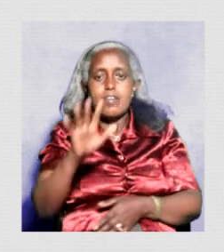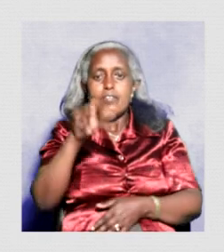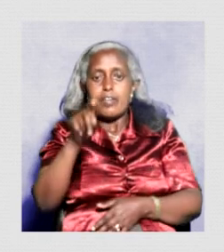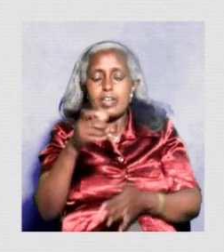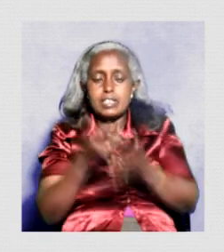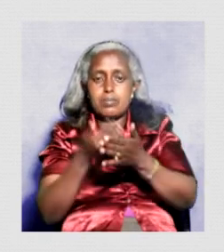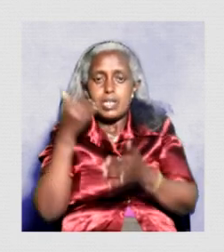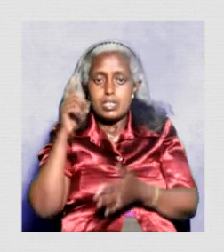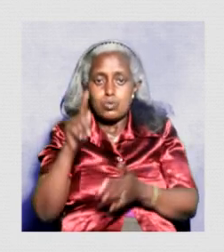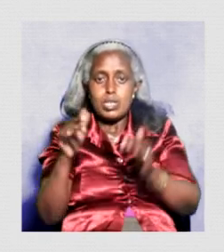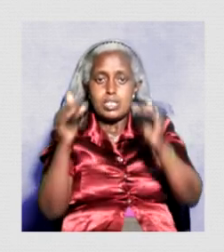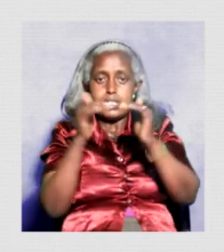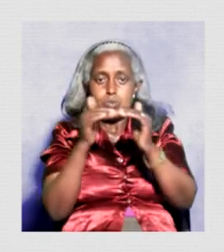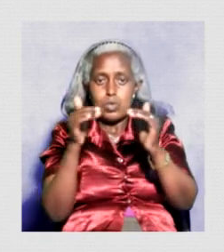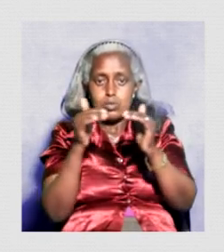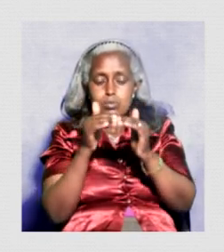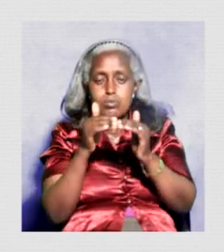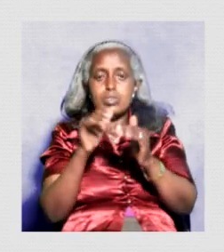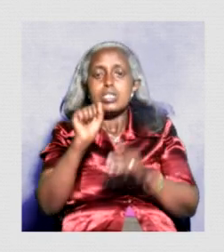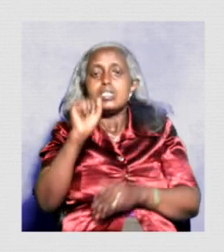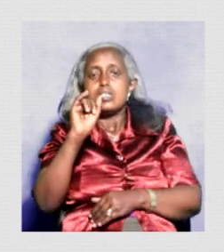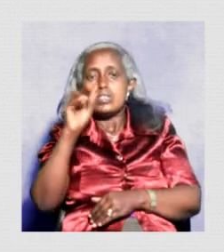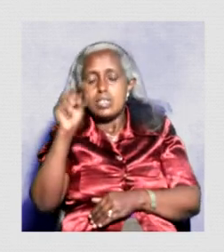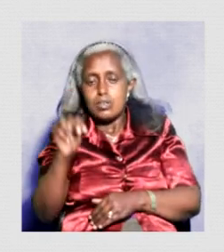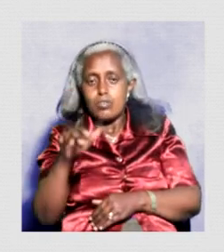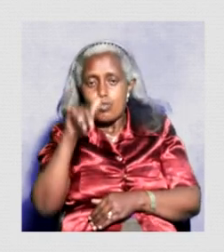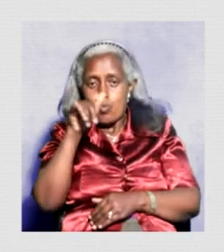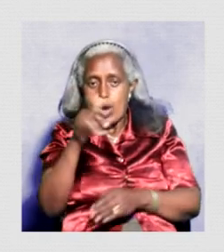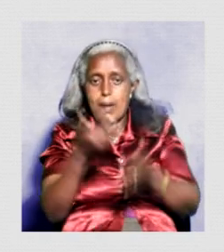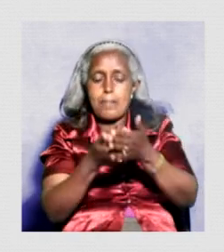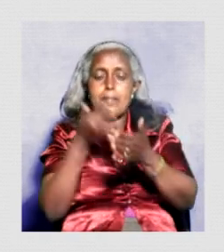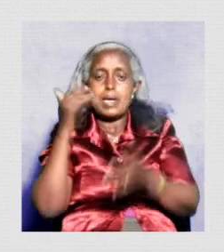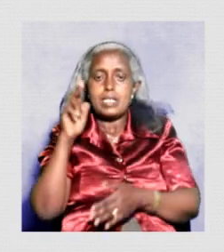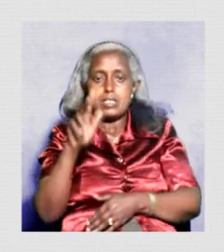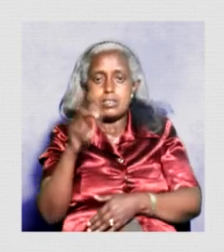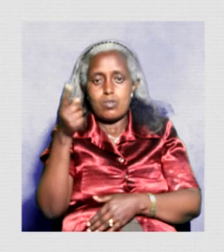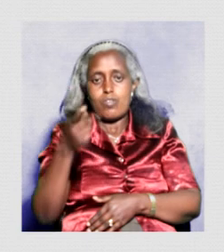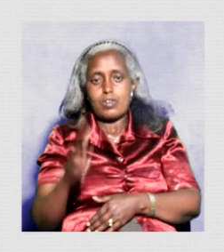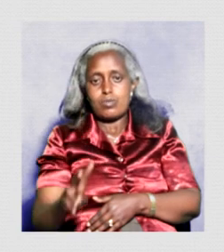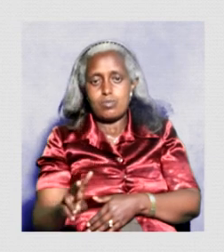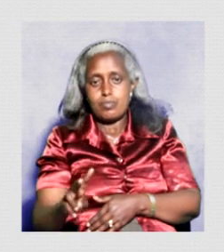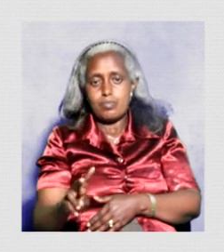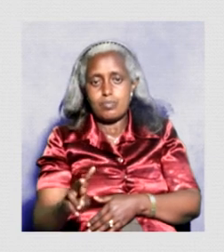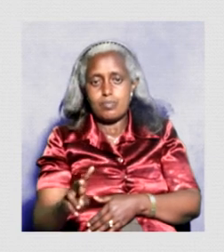5x minus 1 is equal to sine of y minus 3 over 2.